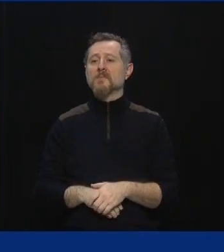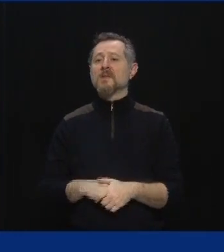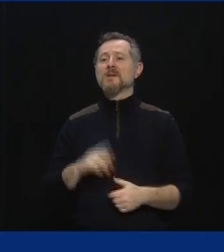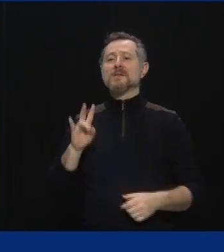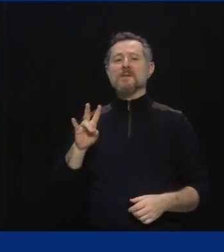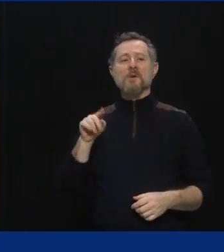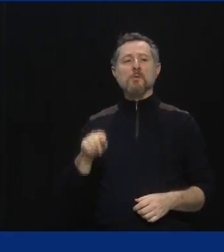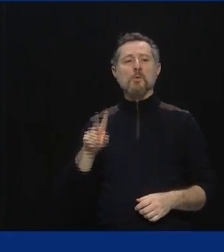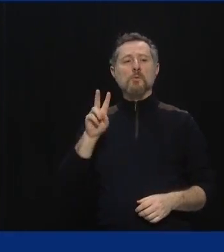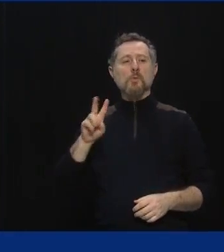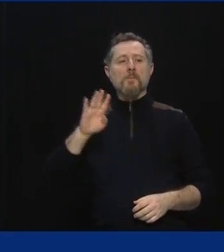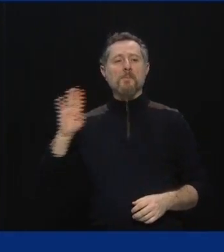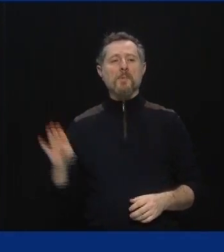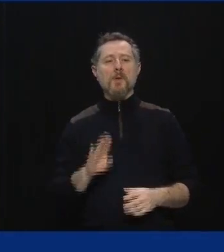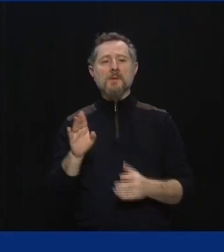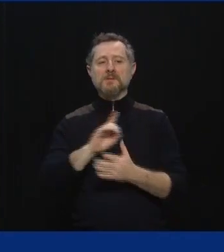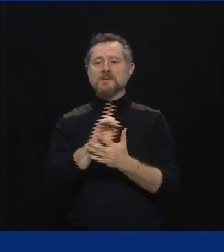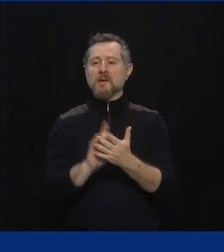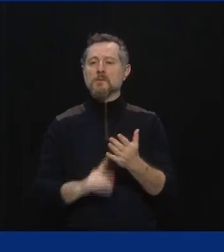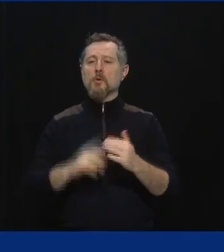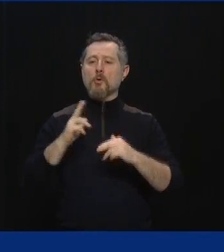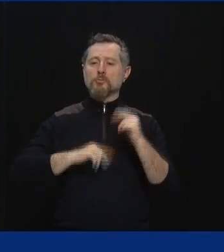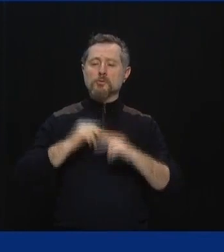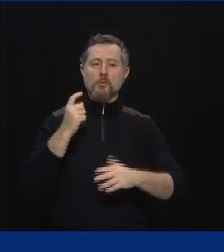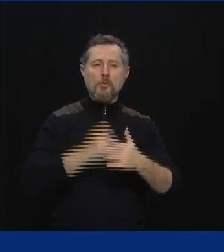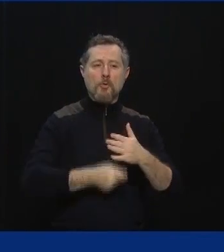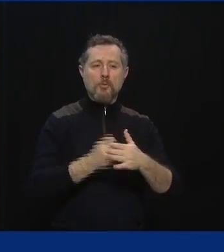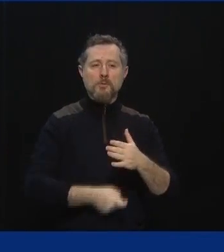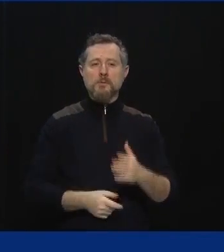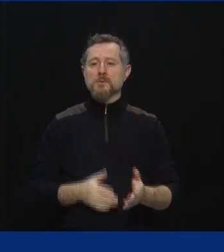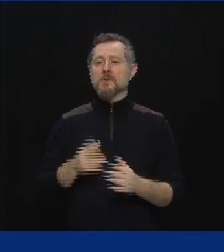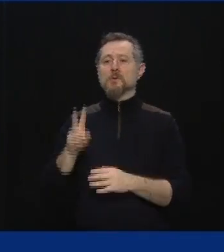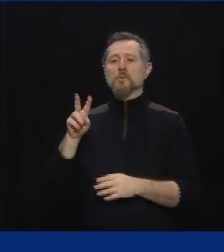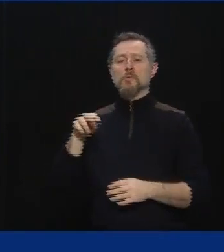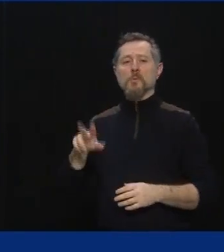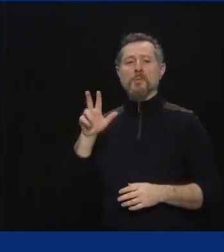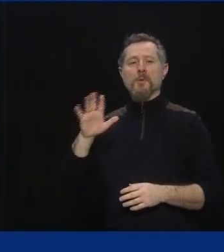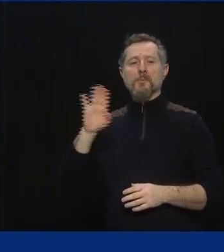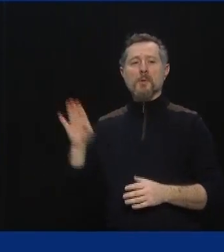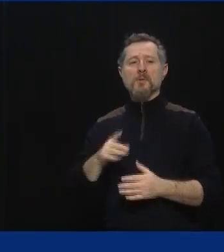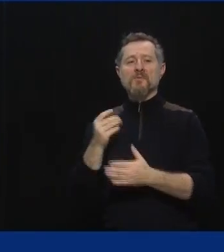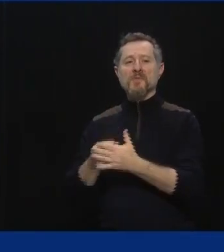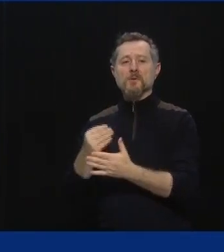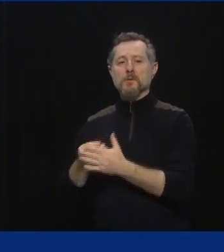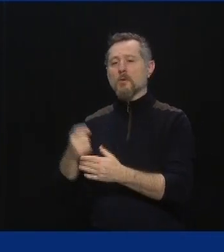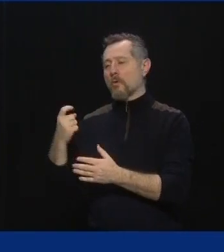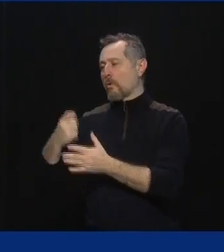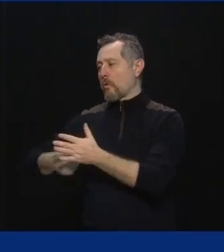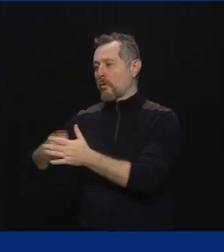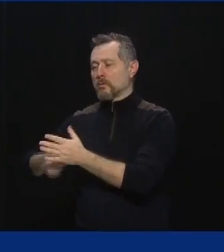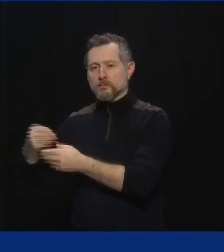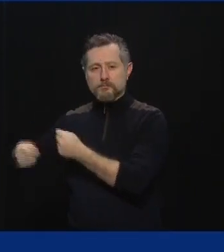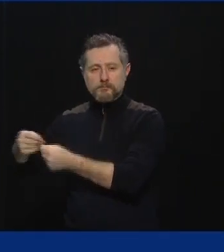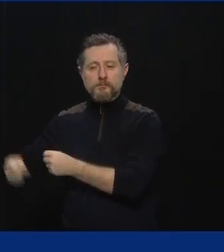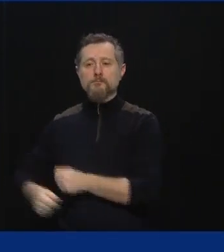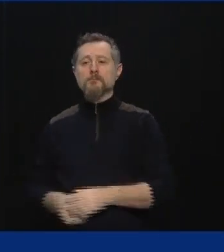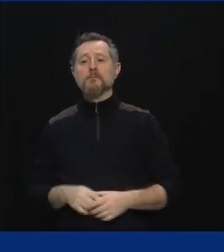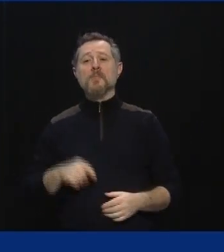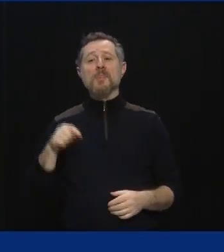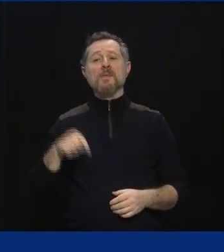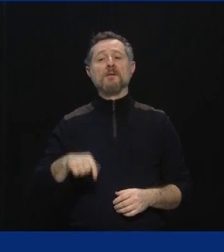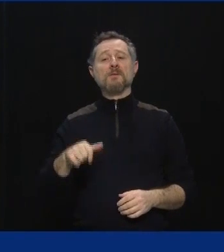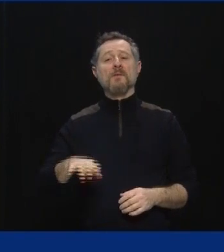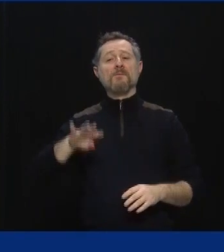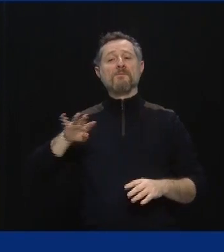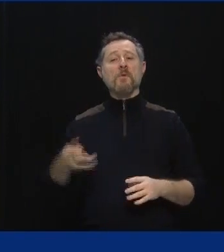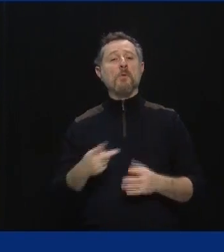in design and construction costs, $2.3 billion in financing and other costs. This is the fourth project we have